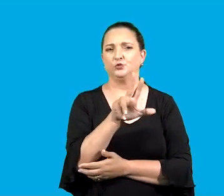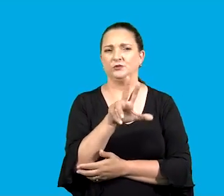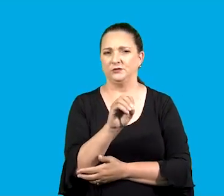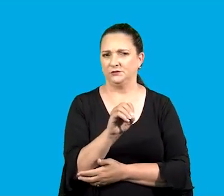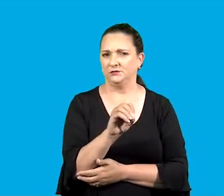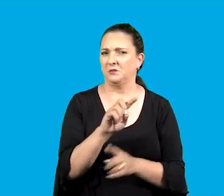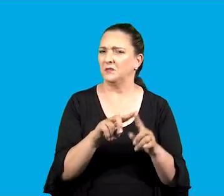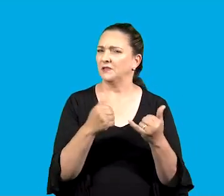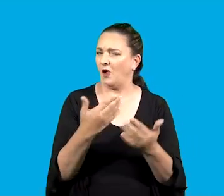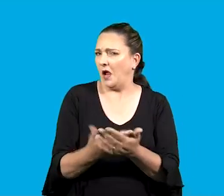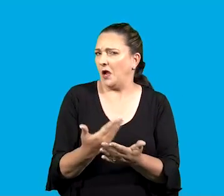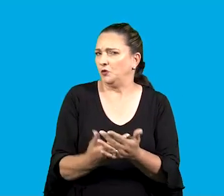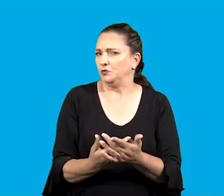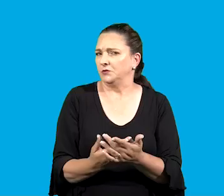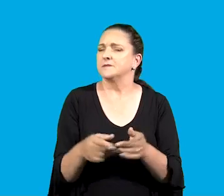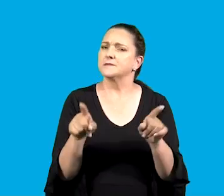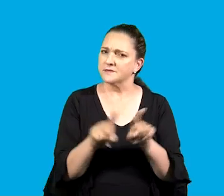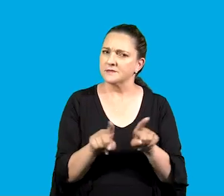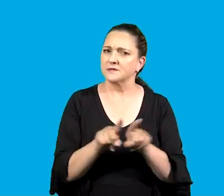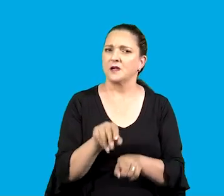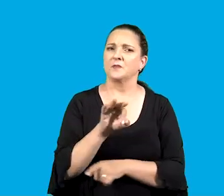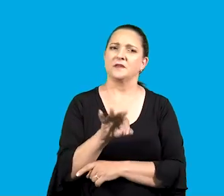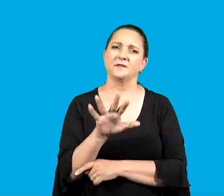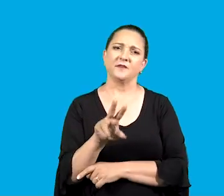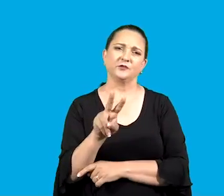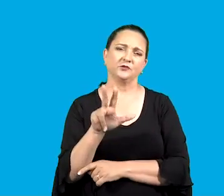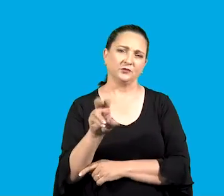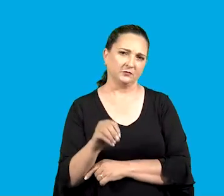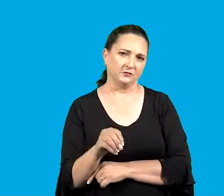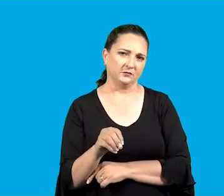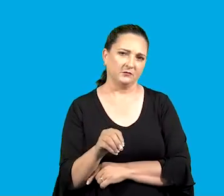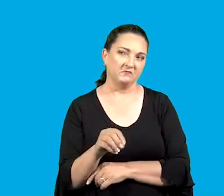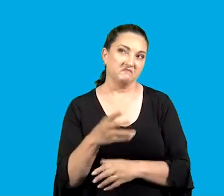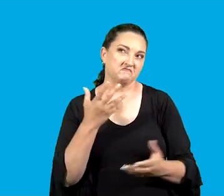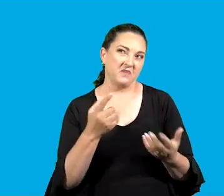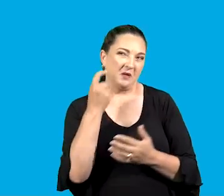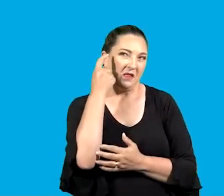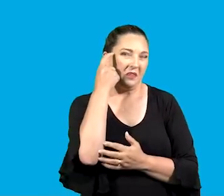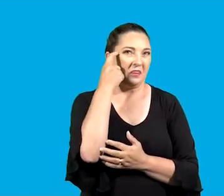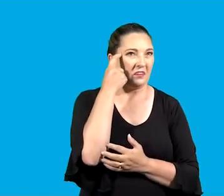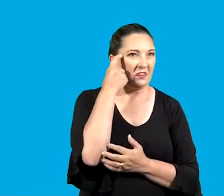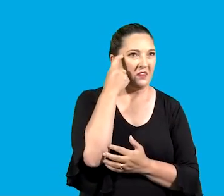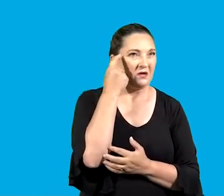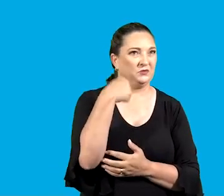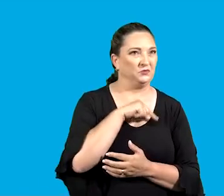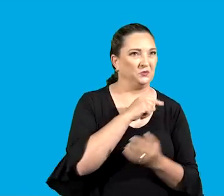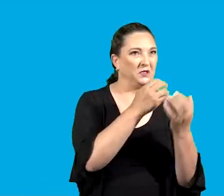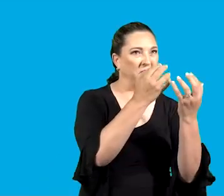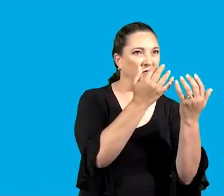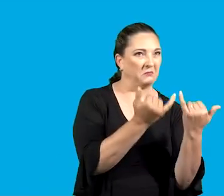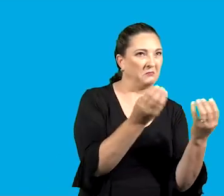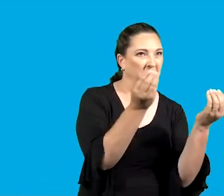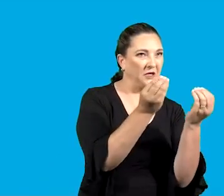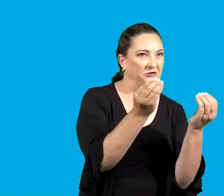35,280, so it remained the same, constant. When you look at the effectiveness of advertising, you would think, okay, so since we